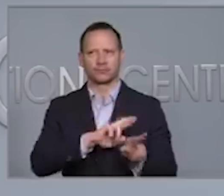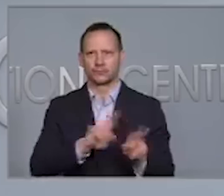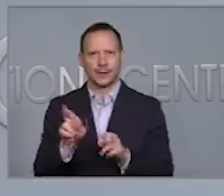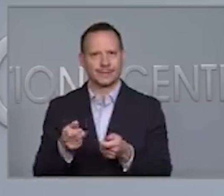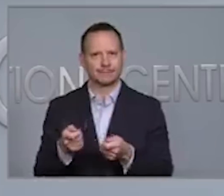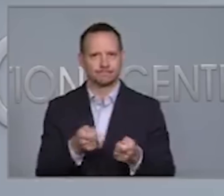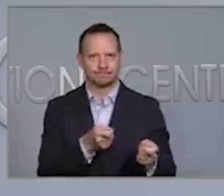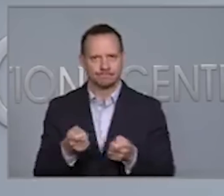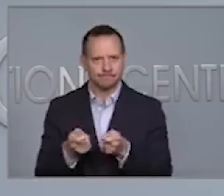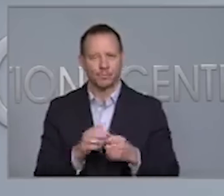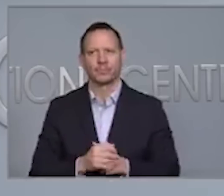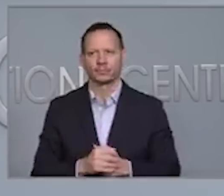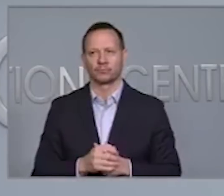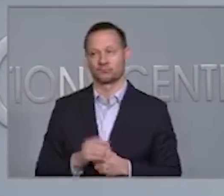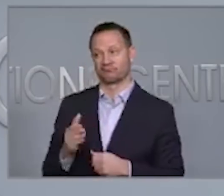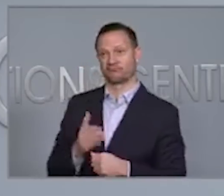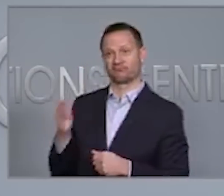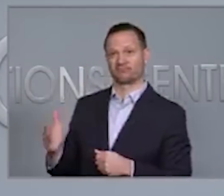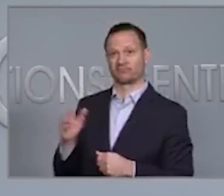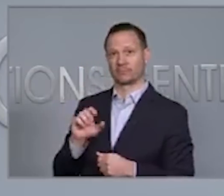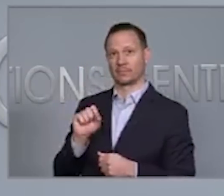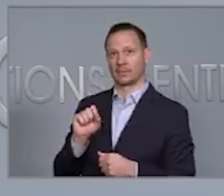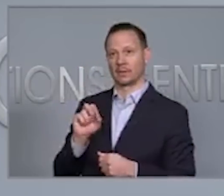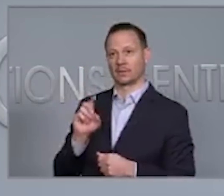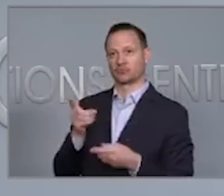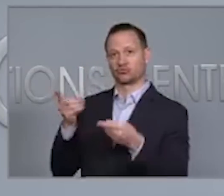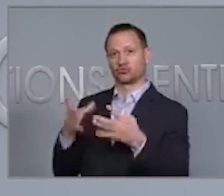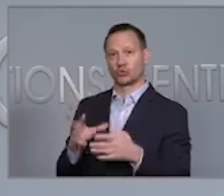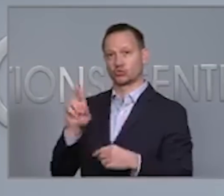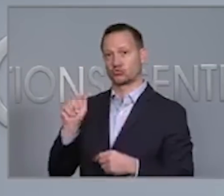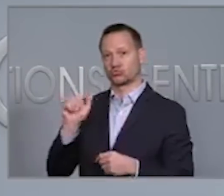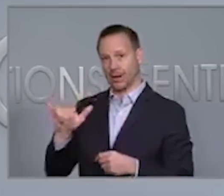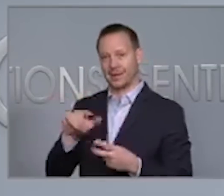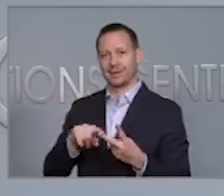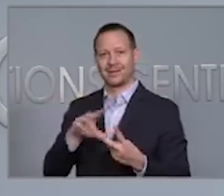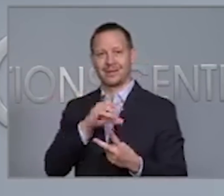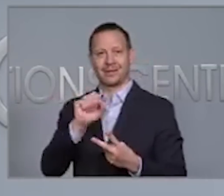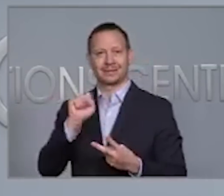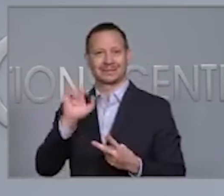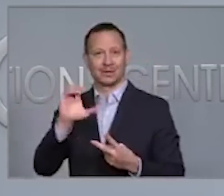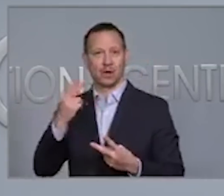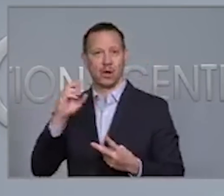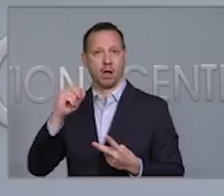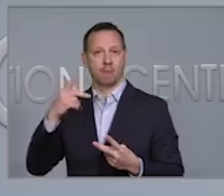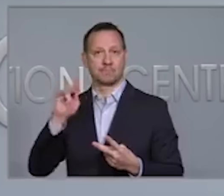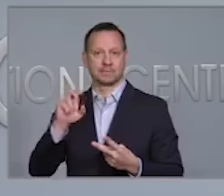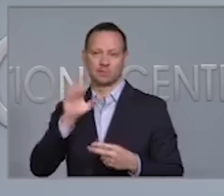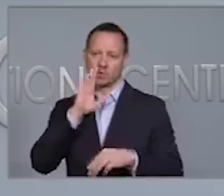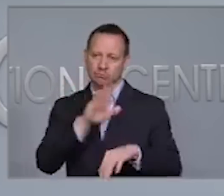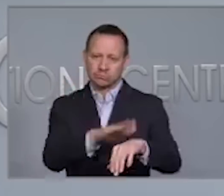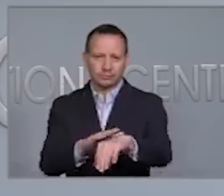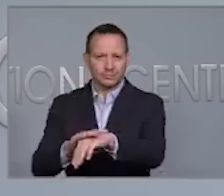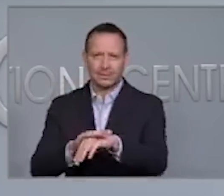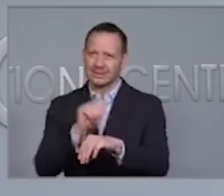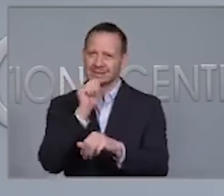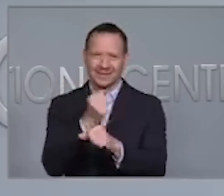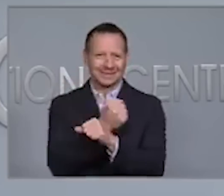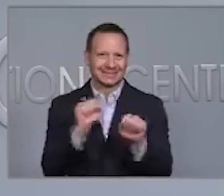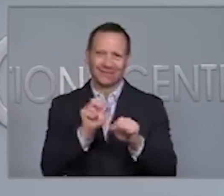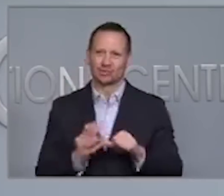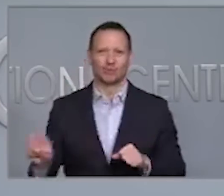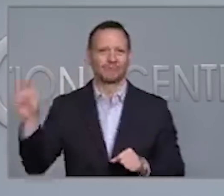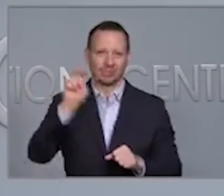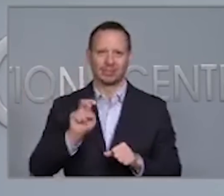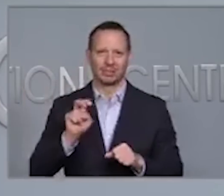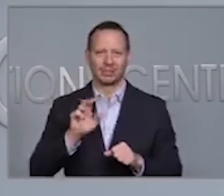Ray and Secretary Hopkins reiterate, it will be unsafe to travel in many parts of North Carolina. So please avoid